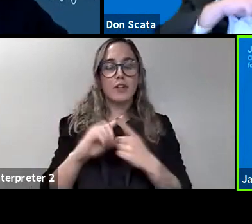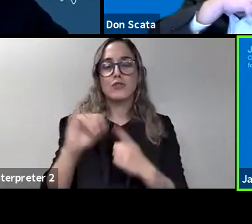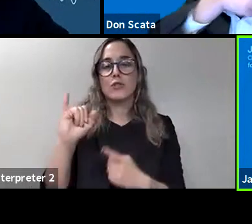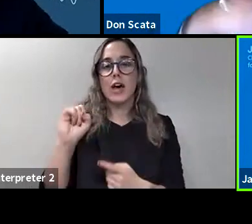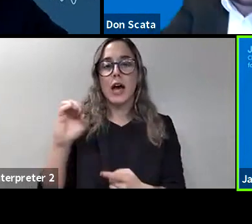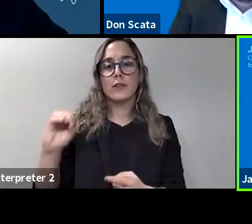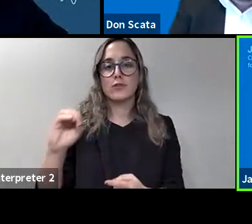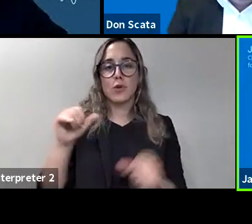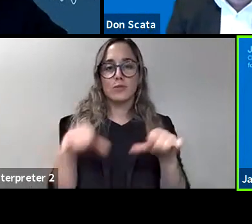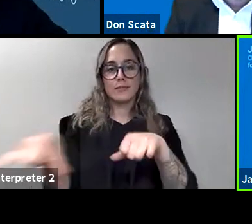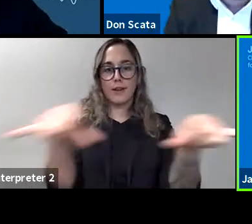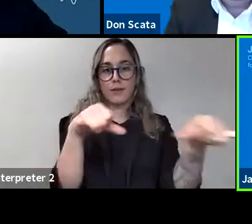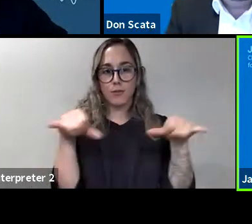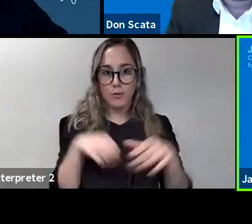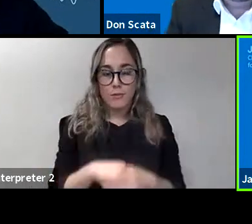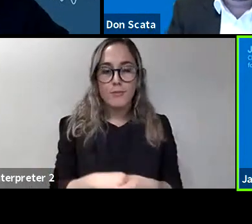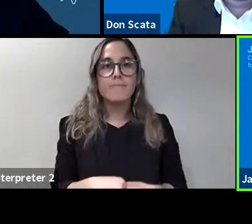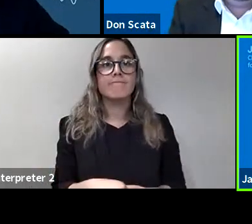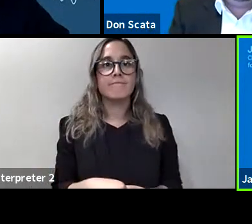standard?